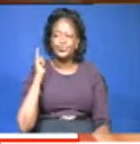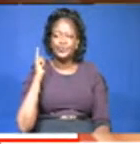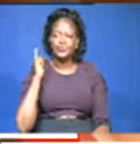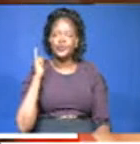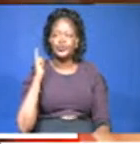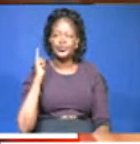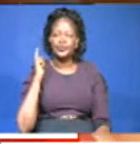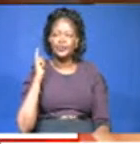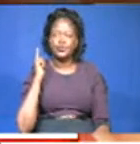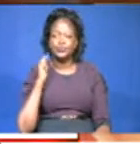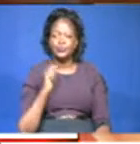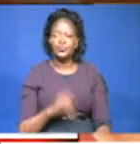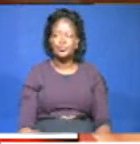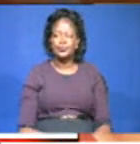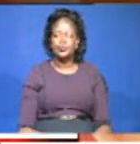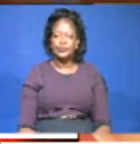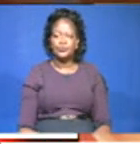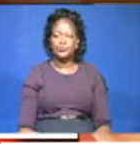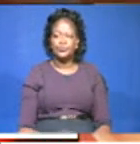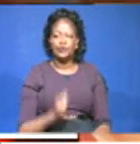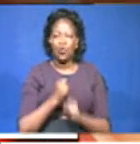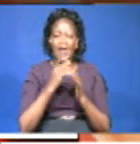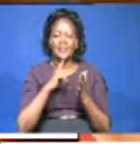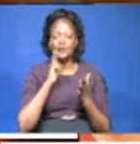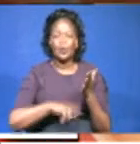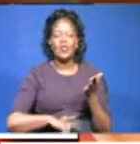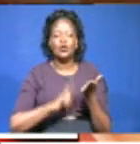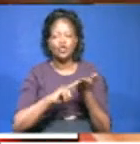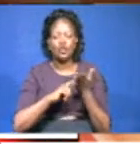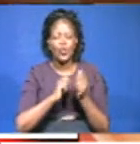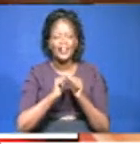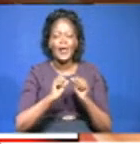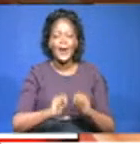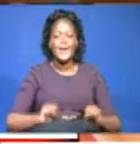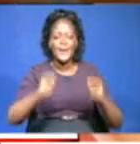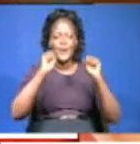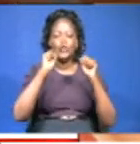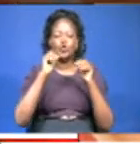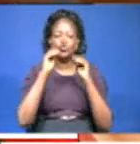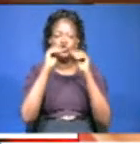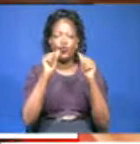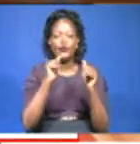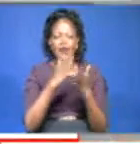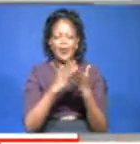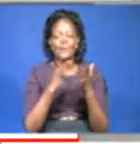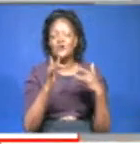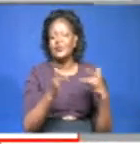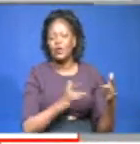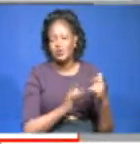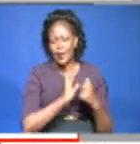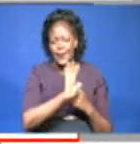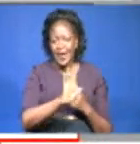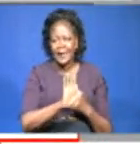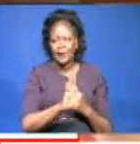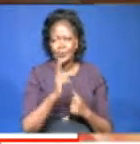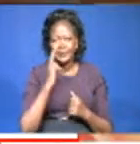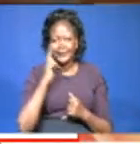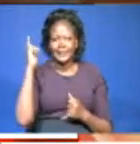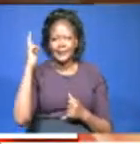In town, the workers called for an audience with the management to address some of their concerns. Let's take a look.